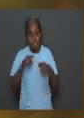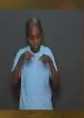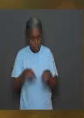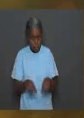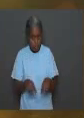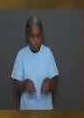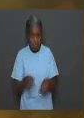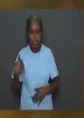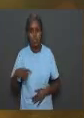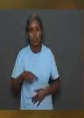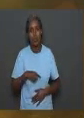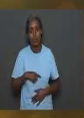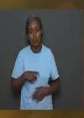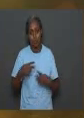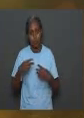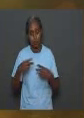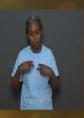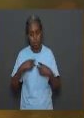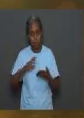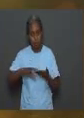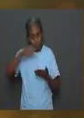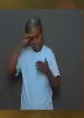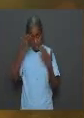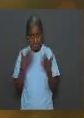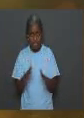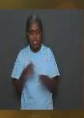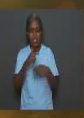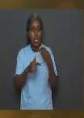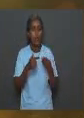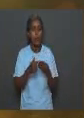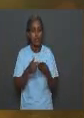Today, we have learned about determinants,